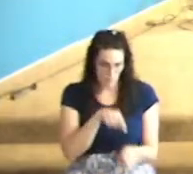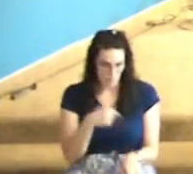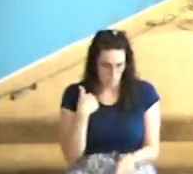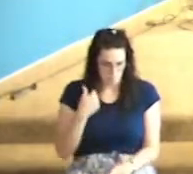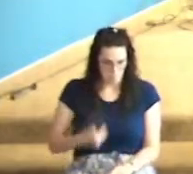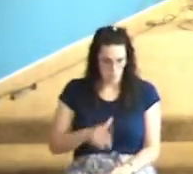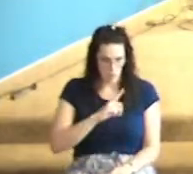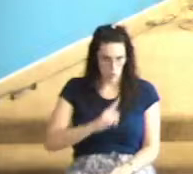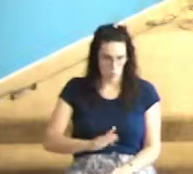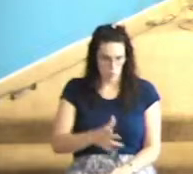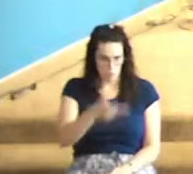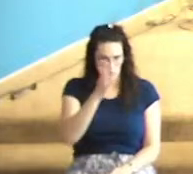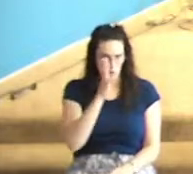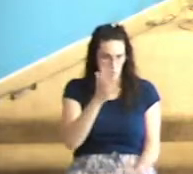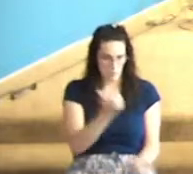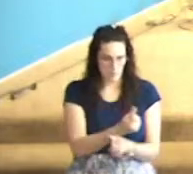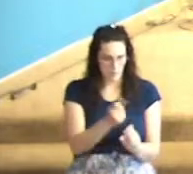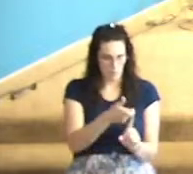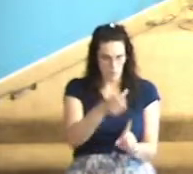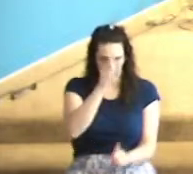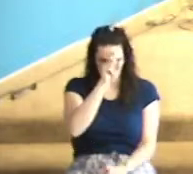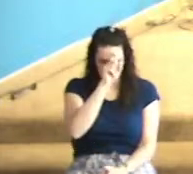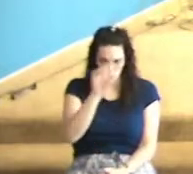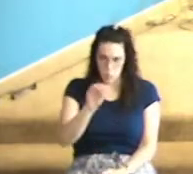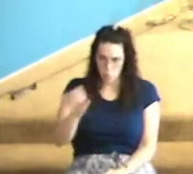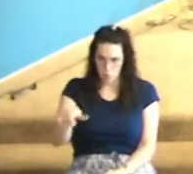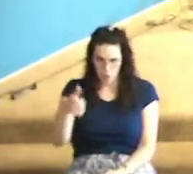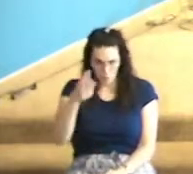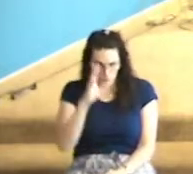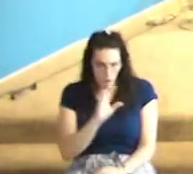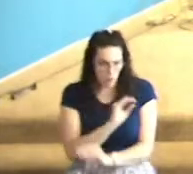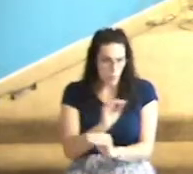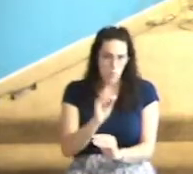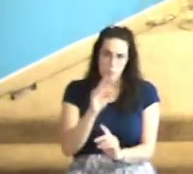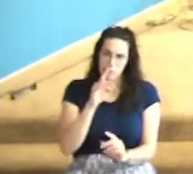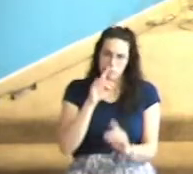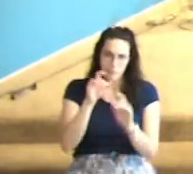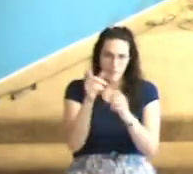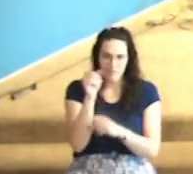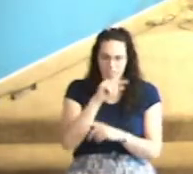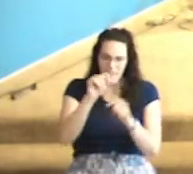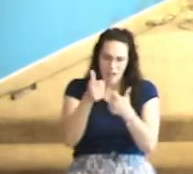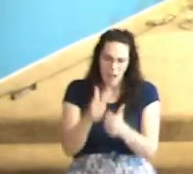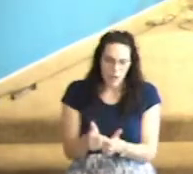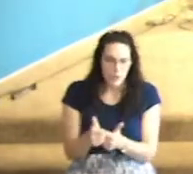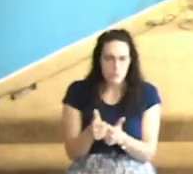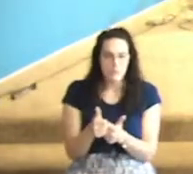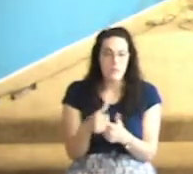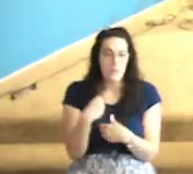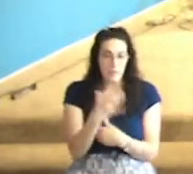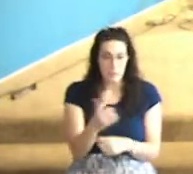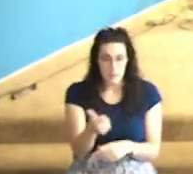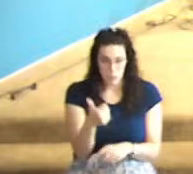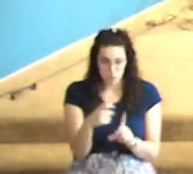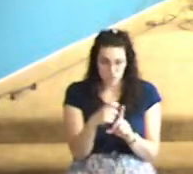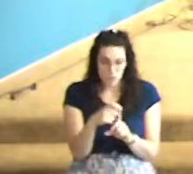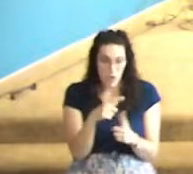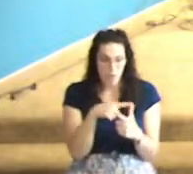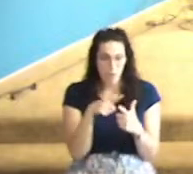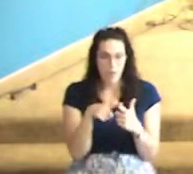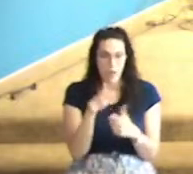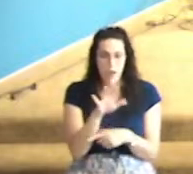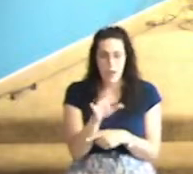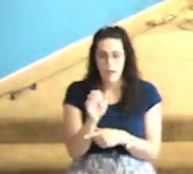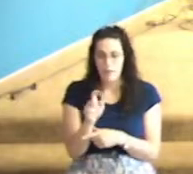God who brought you out of Egypt. No other gods, no idols, gives them those 10 words. Around Exodus